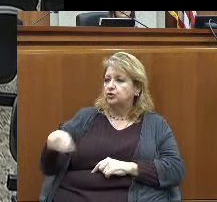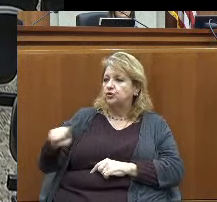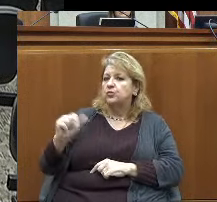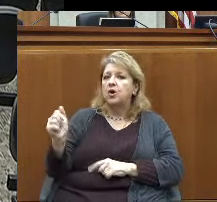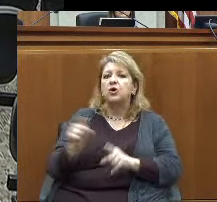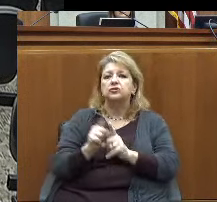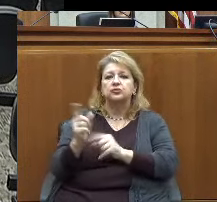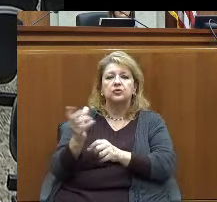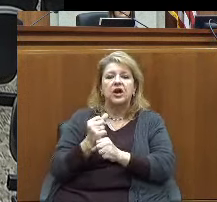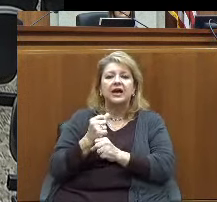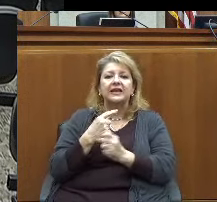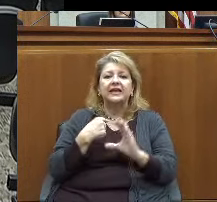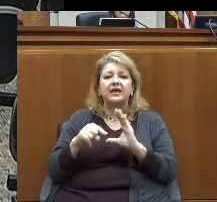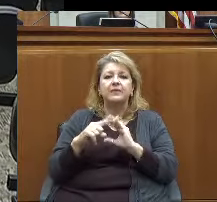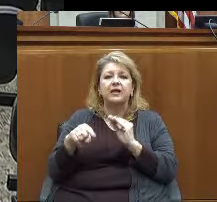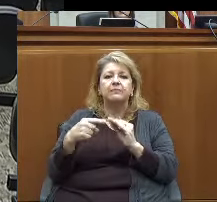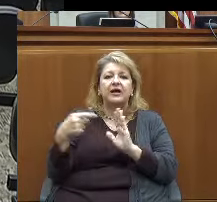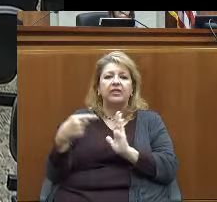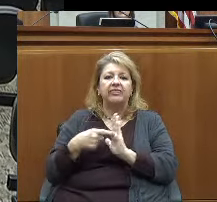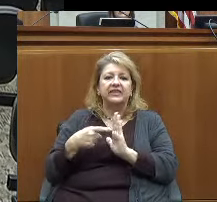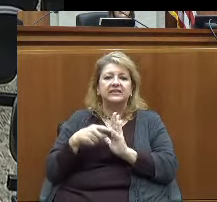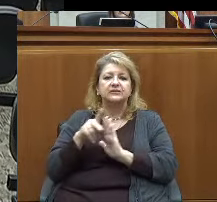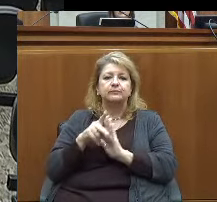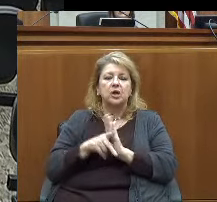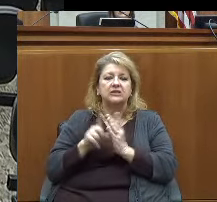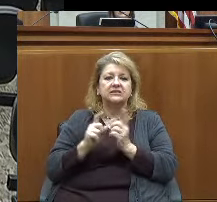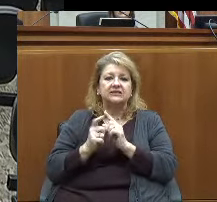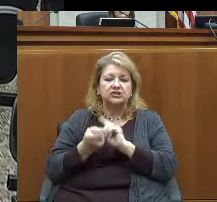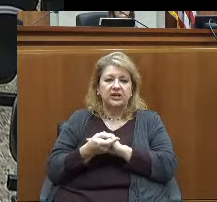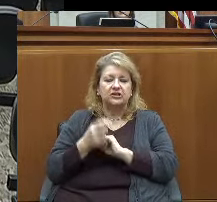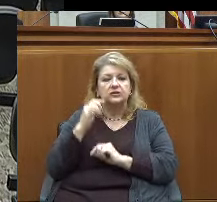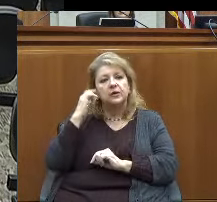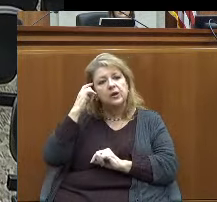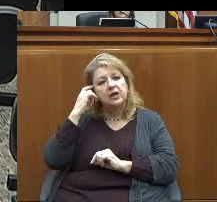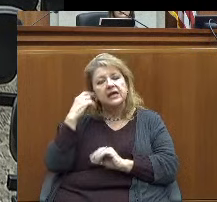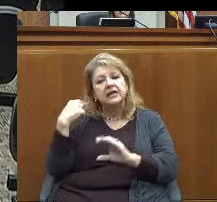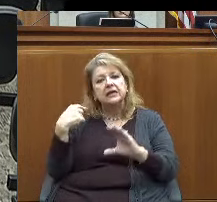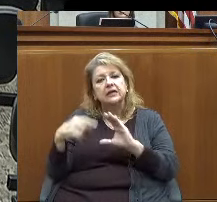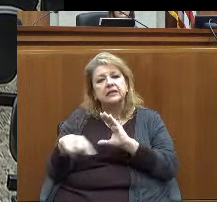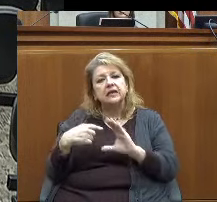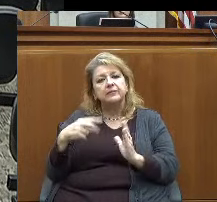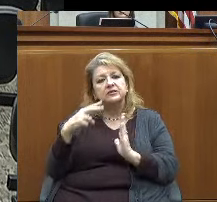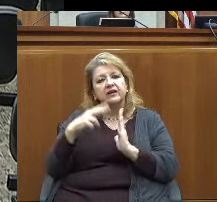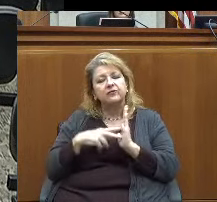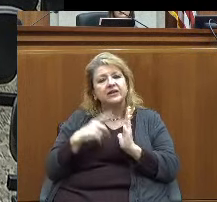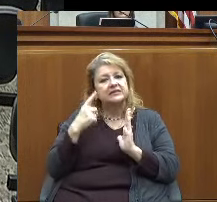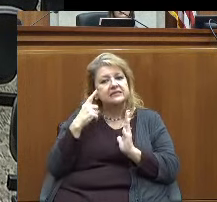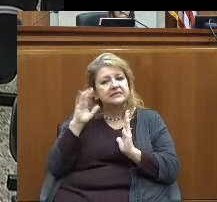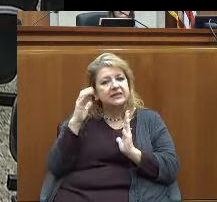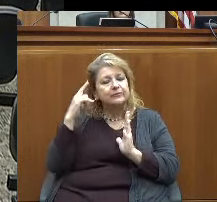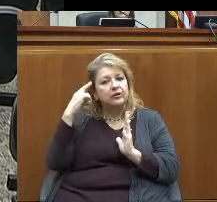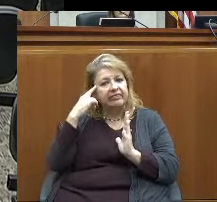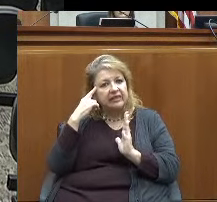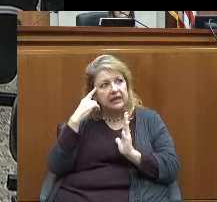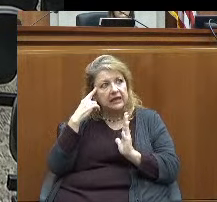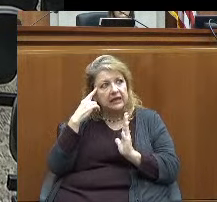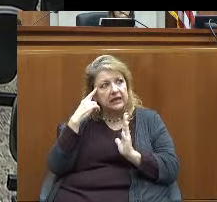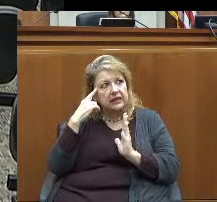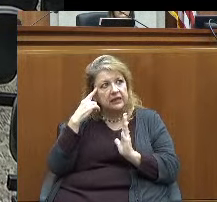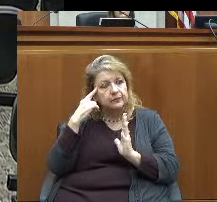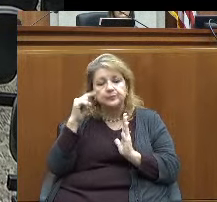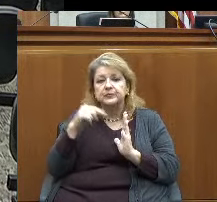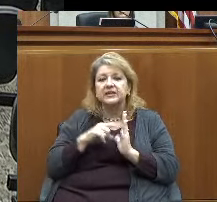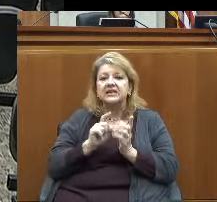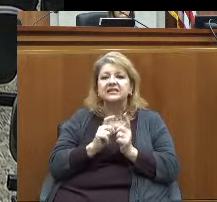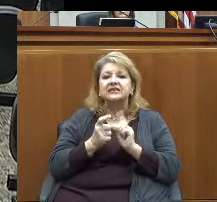emails surrounding this particular policy change. And the emails that I read seemed to think that, I guess